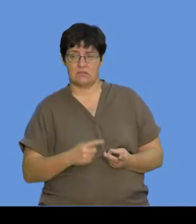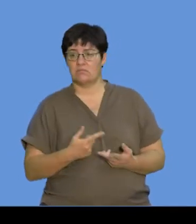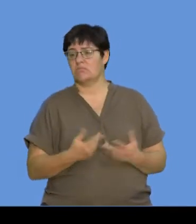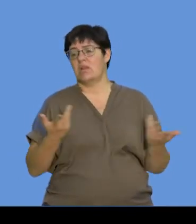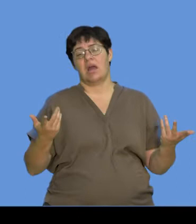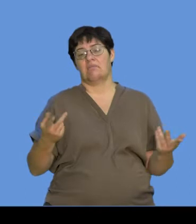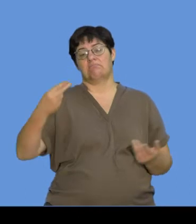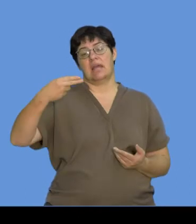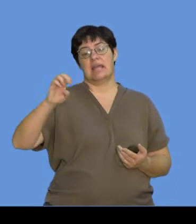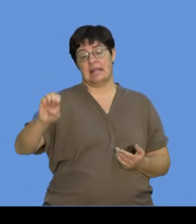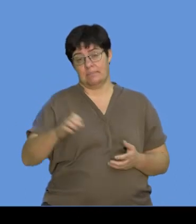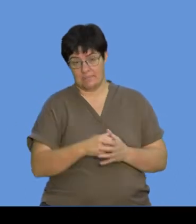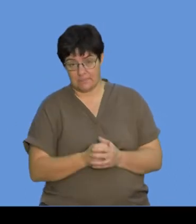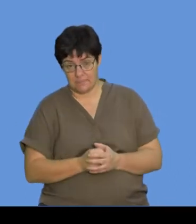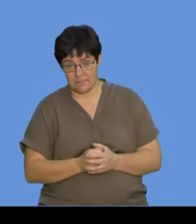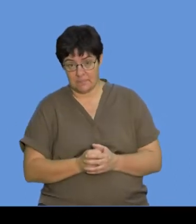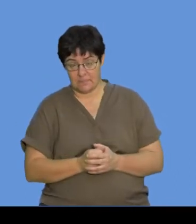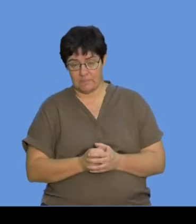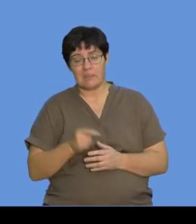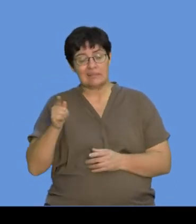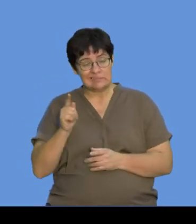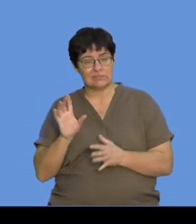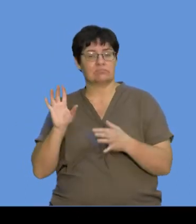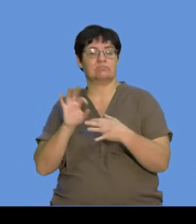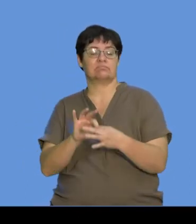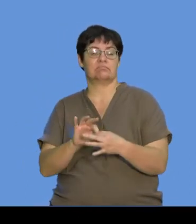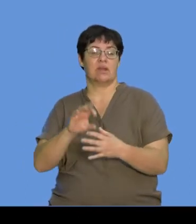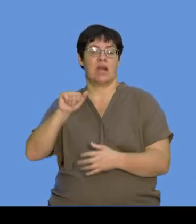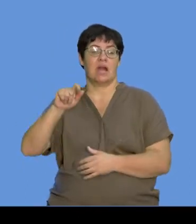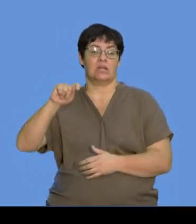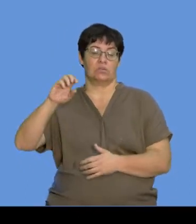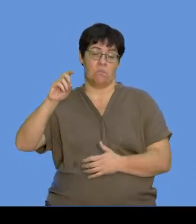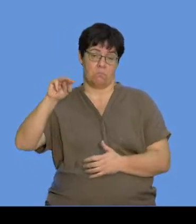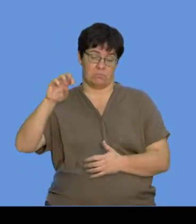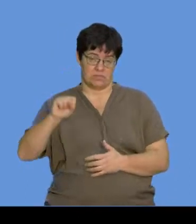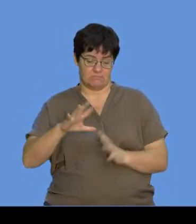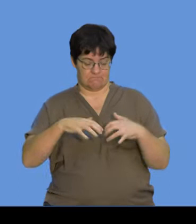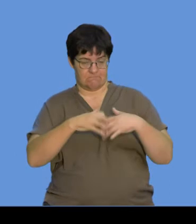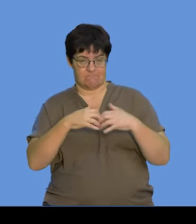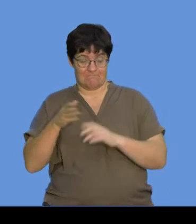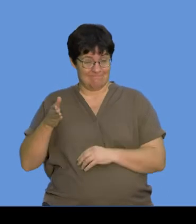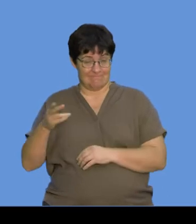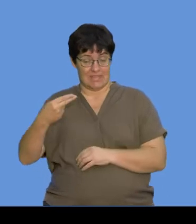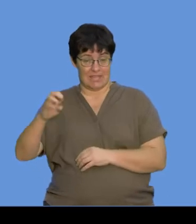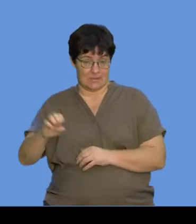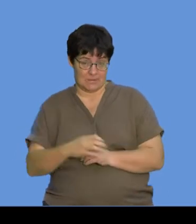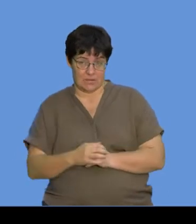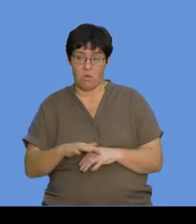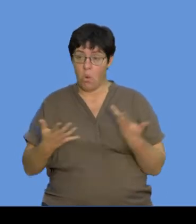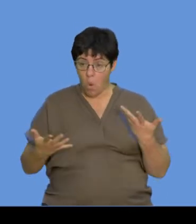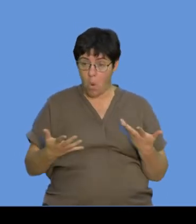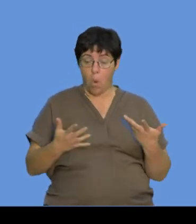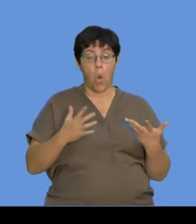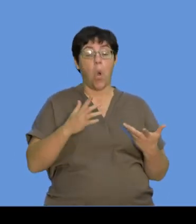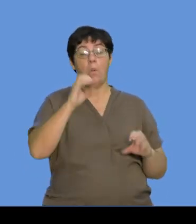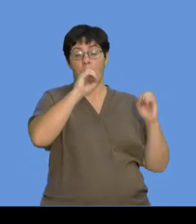argument's sake, helium as an example. Okay, so this consists of atoms that make up this element, or